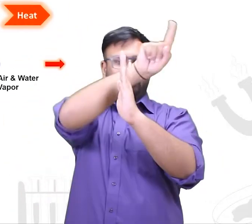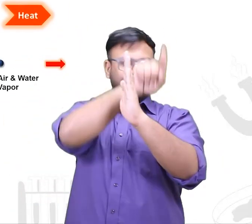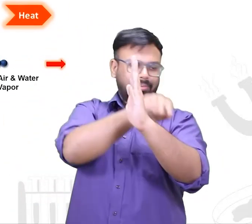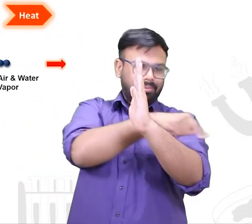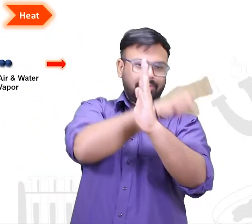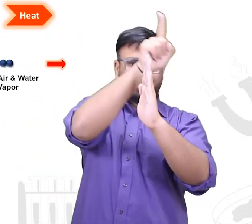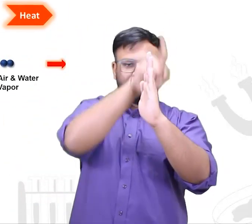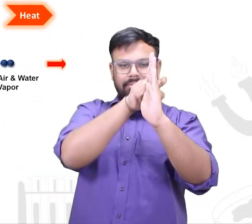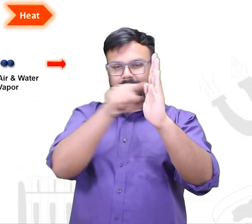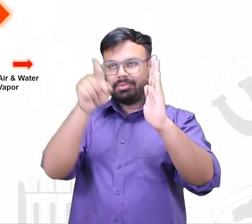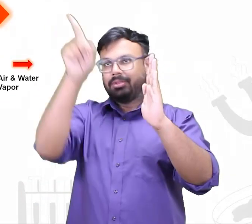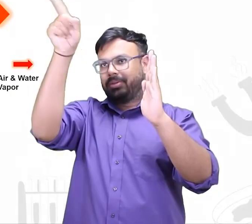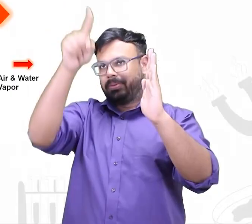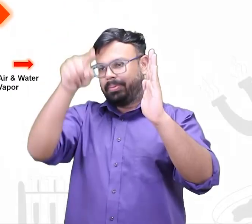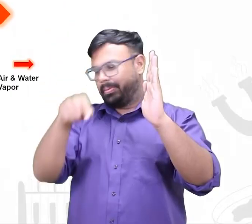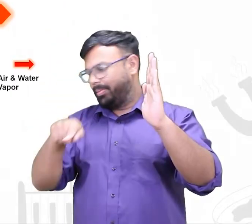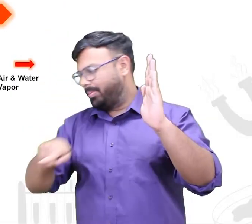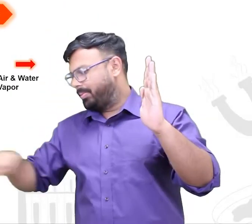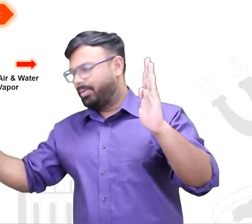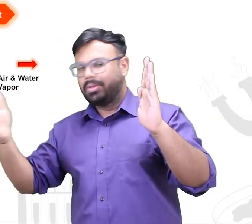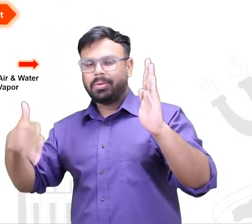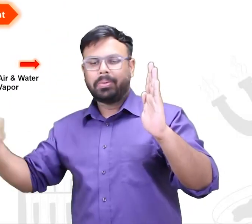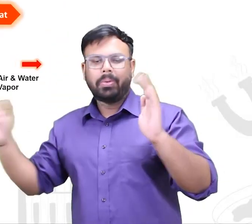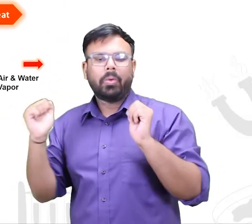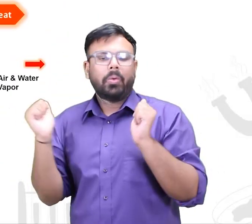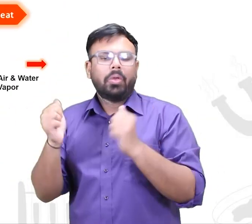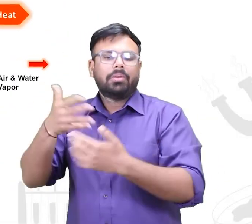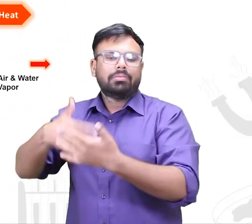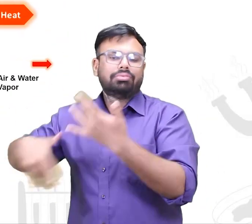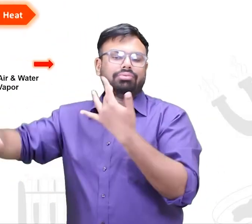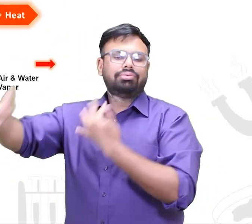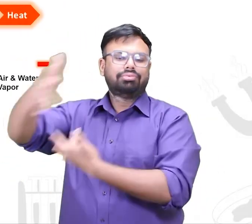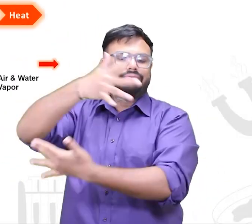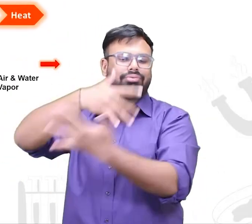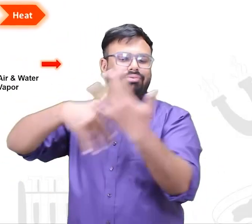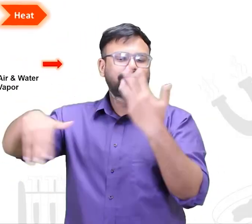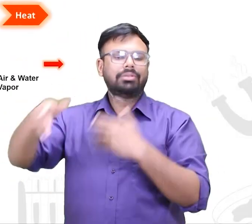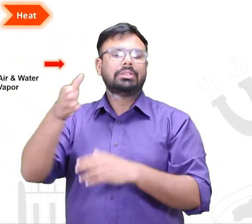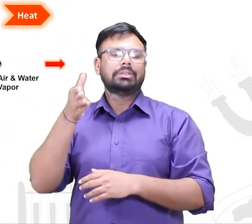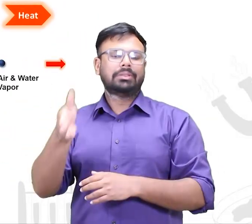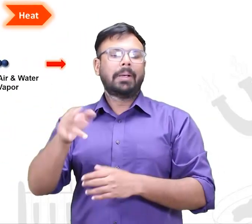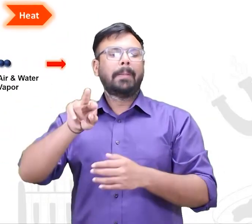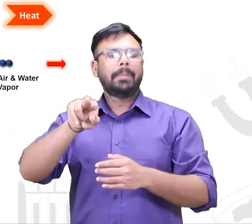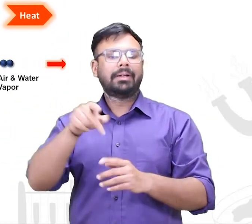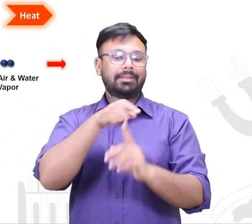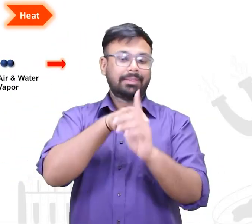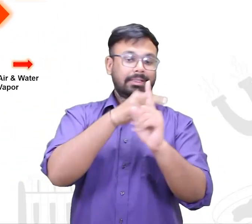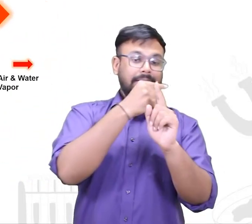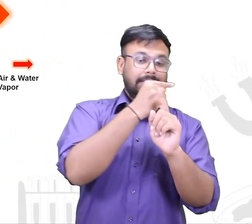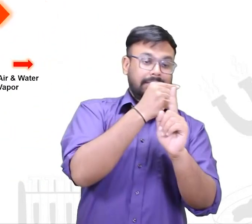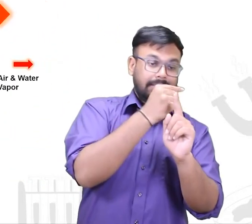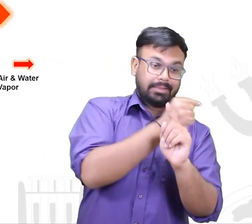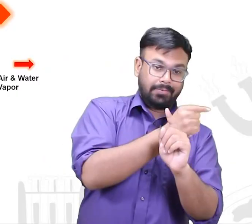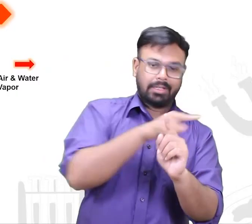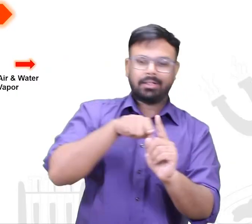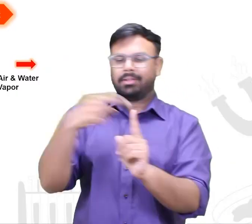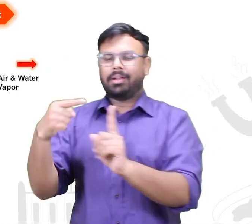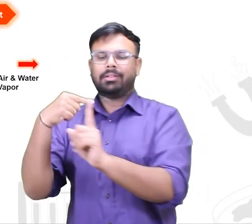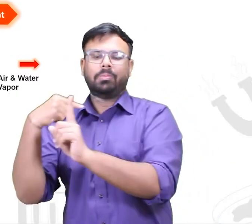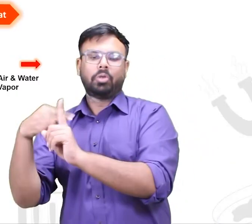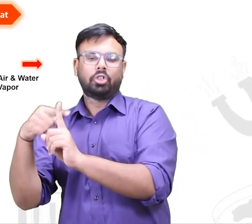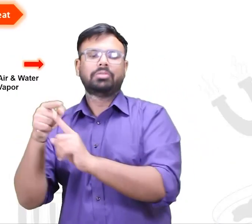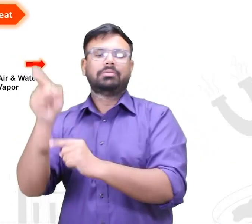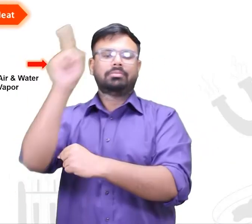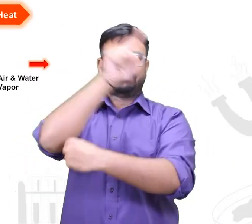charged protons to pass through the cathode, but not the negatively charged electrons. The negatively charged electrons must flow around